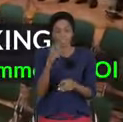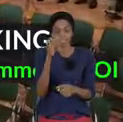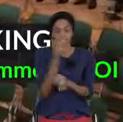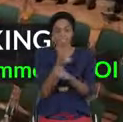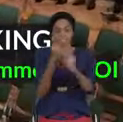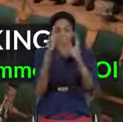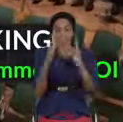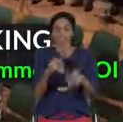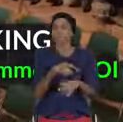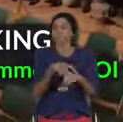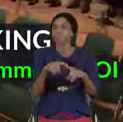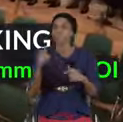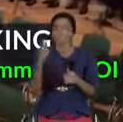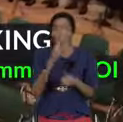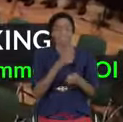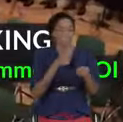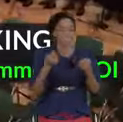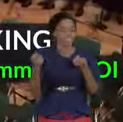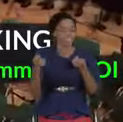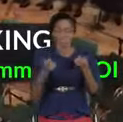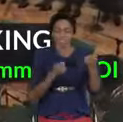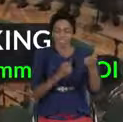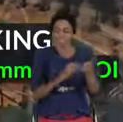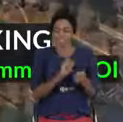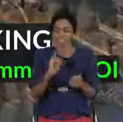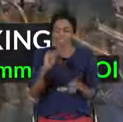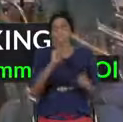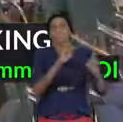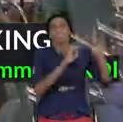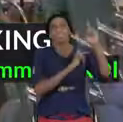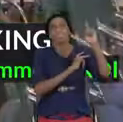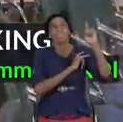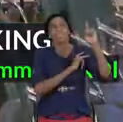And oh, by the